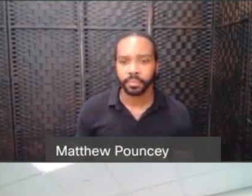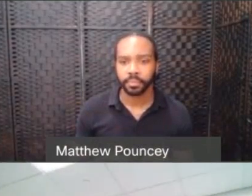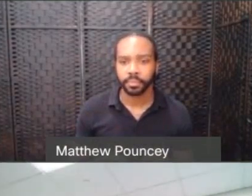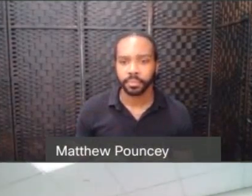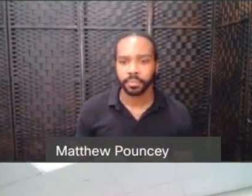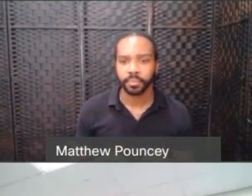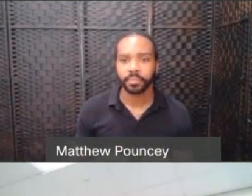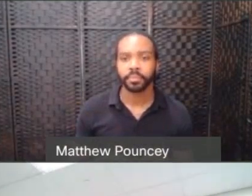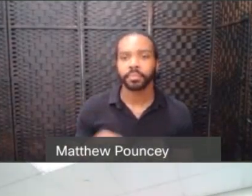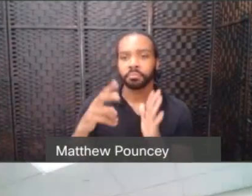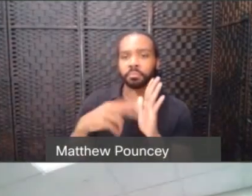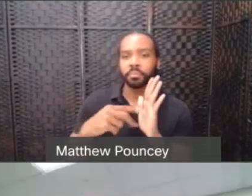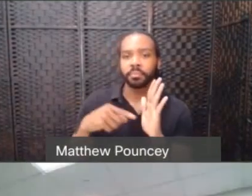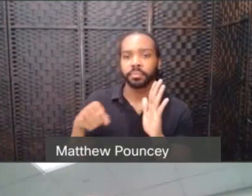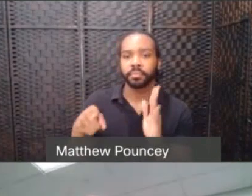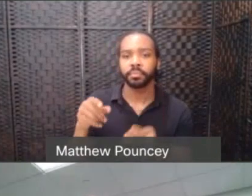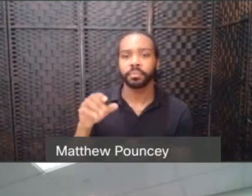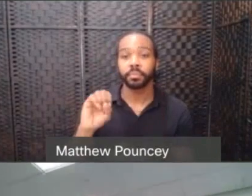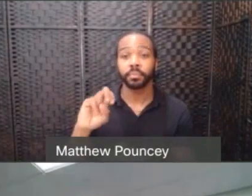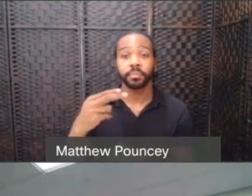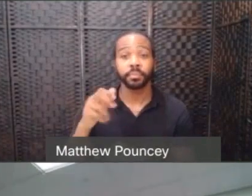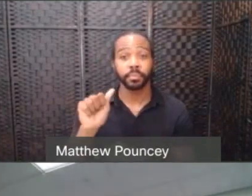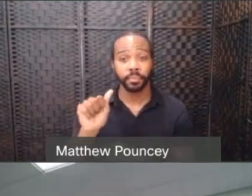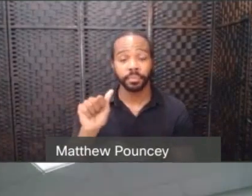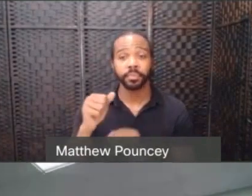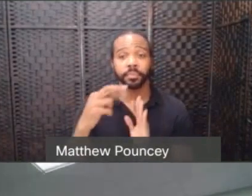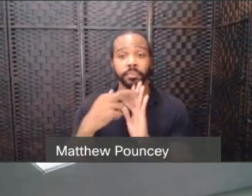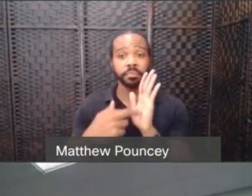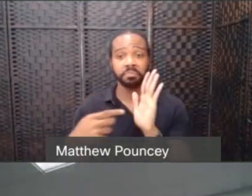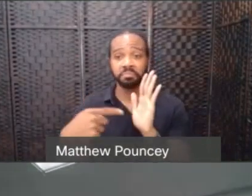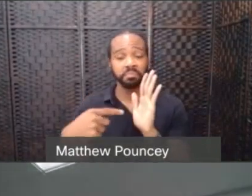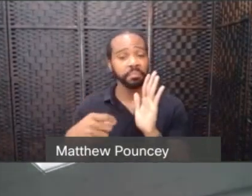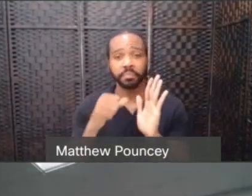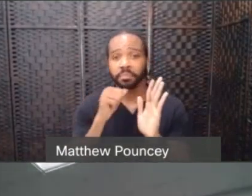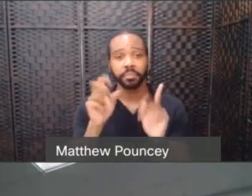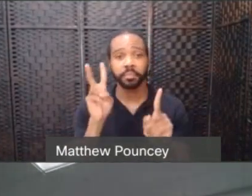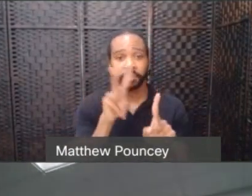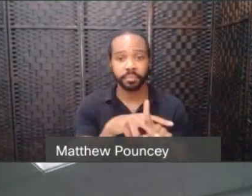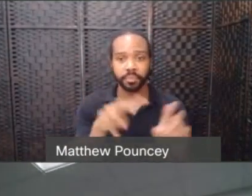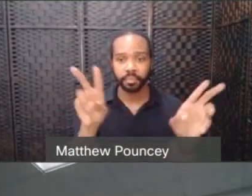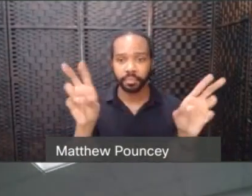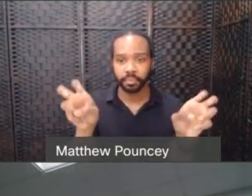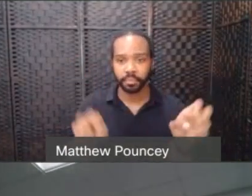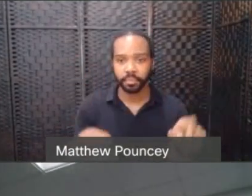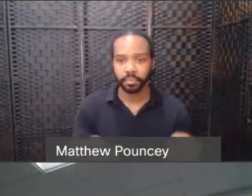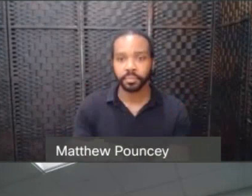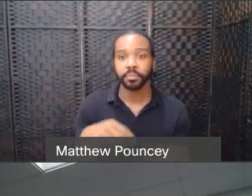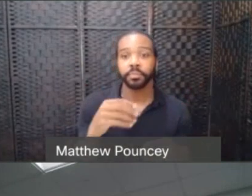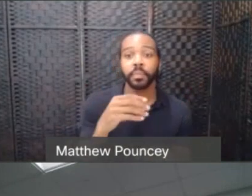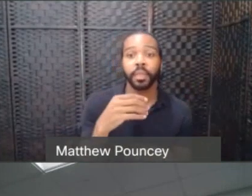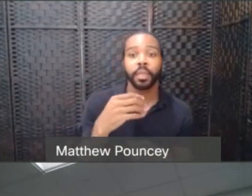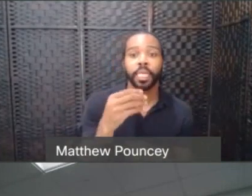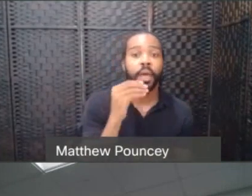The OSHA regulations indicate it is not to apply to, quote, home healthcare settings where